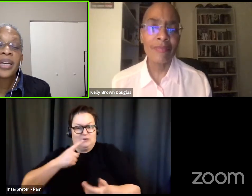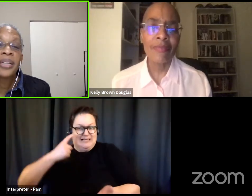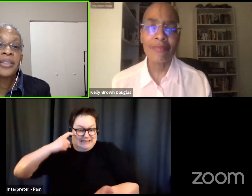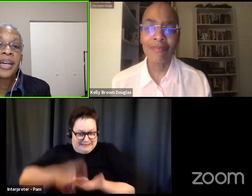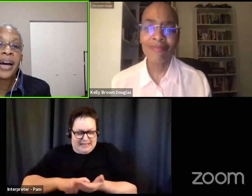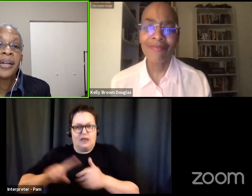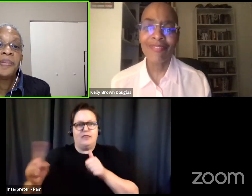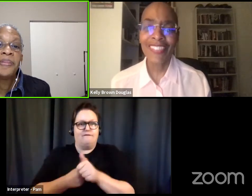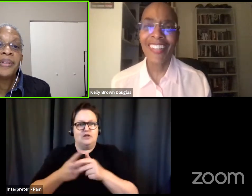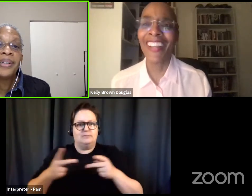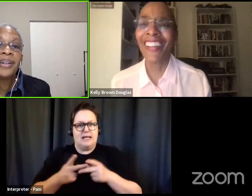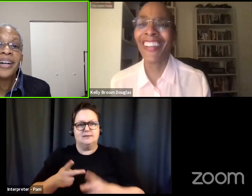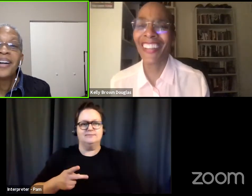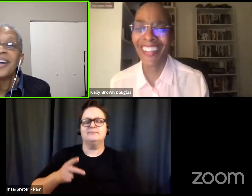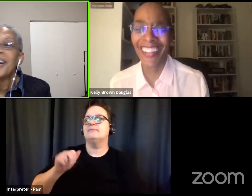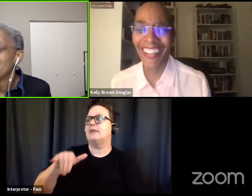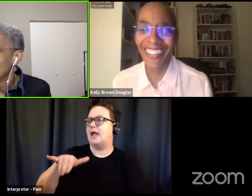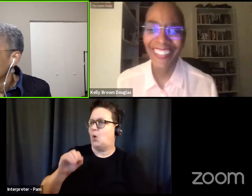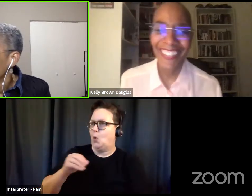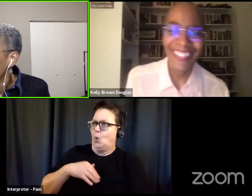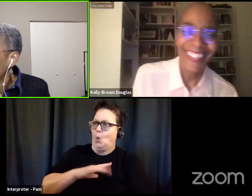Okay, I'm checking the time.